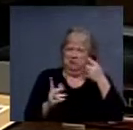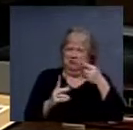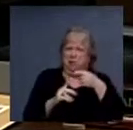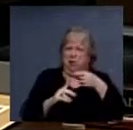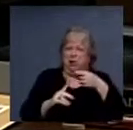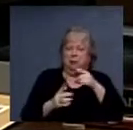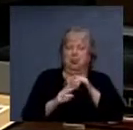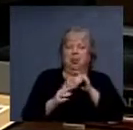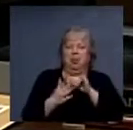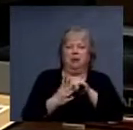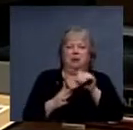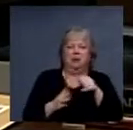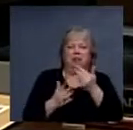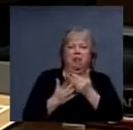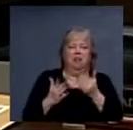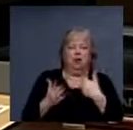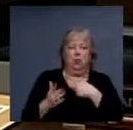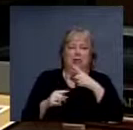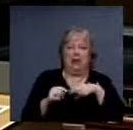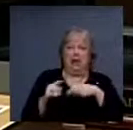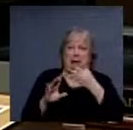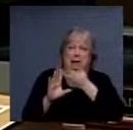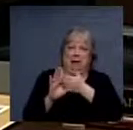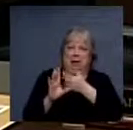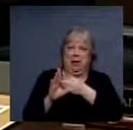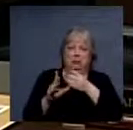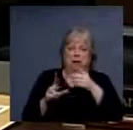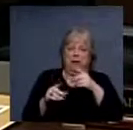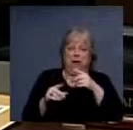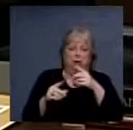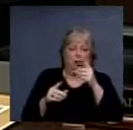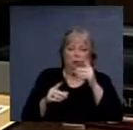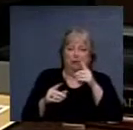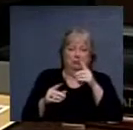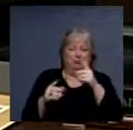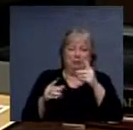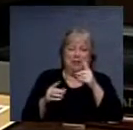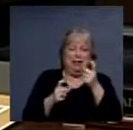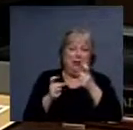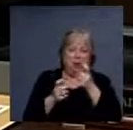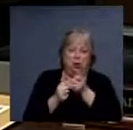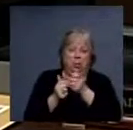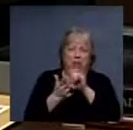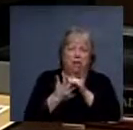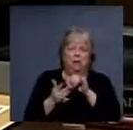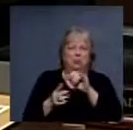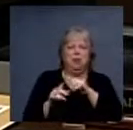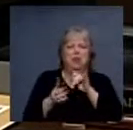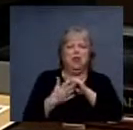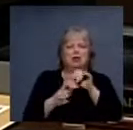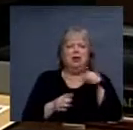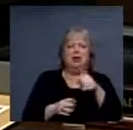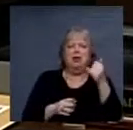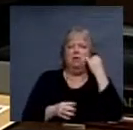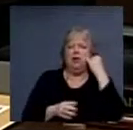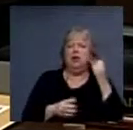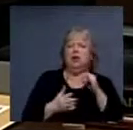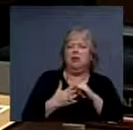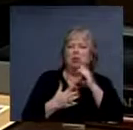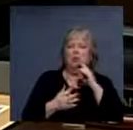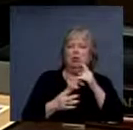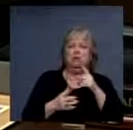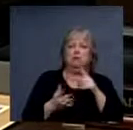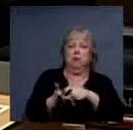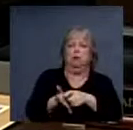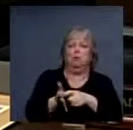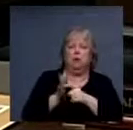that psychologically, I don't know, we probably can't deal with, but it's another issue out there that somehow is going to take a change